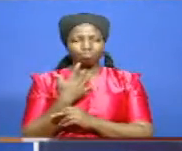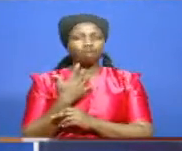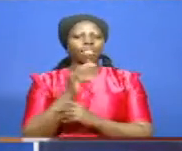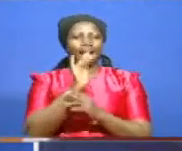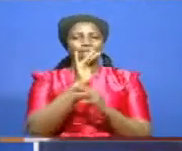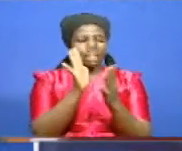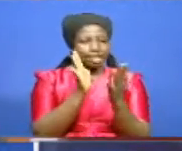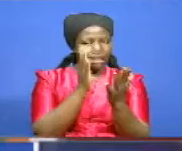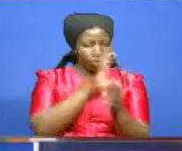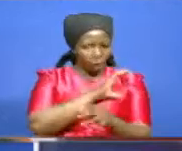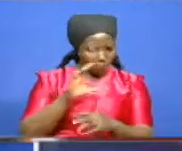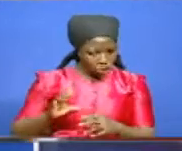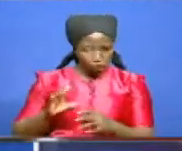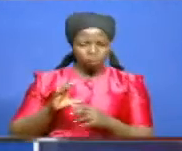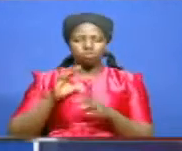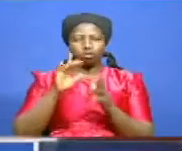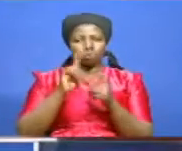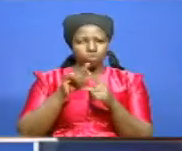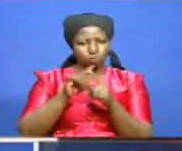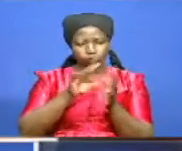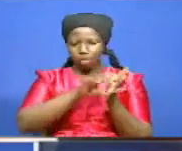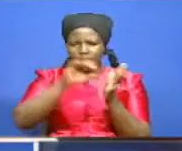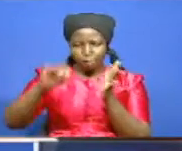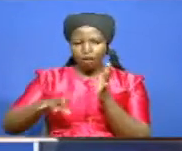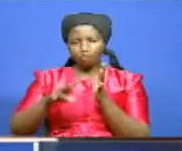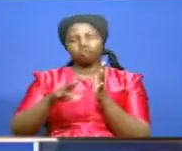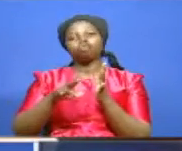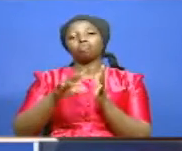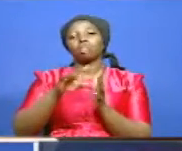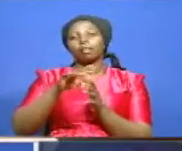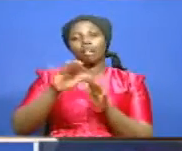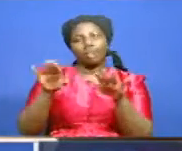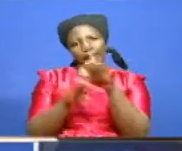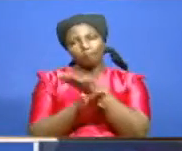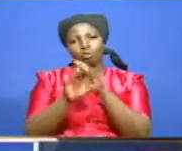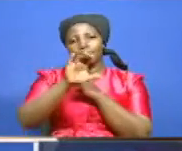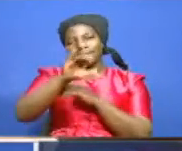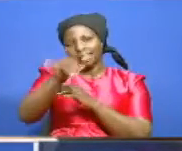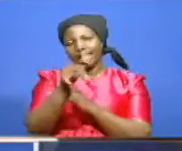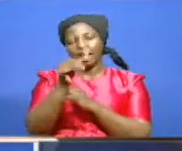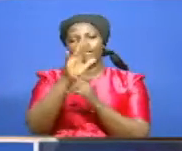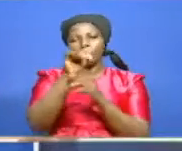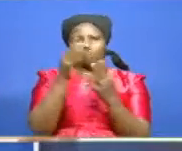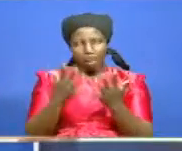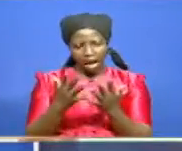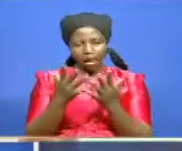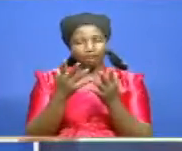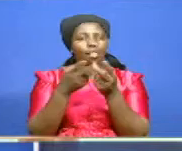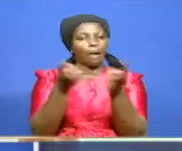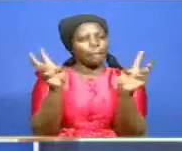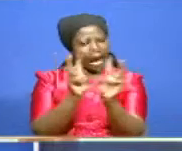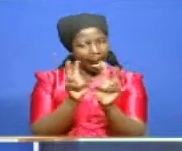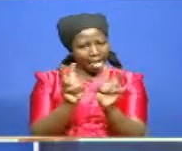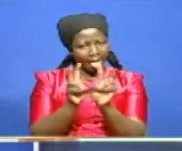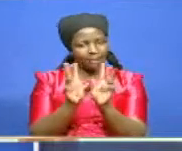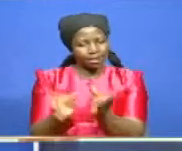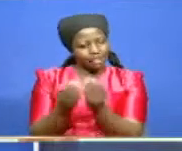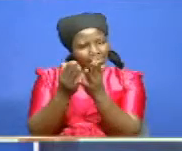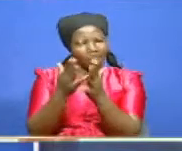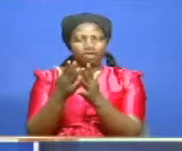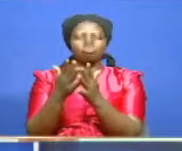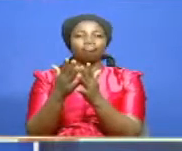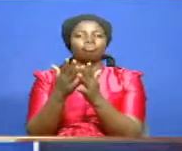Mwilu removed from the recruitment panel gave the panelist led by Professor Olive Mugenda a difficult time in